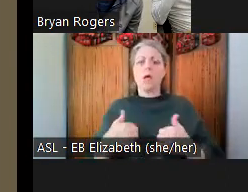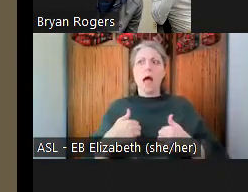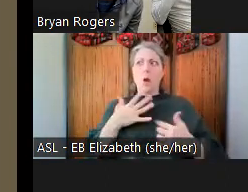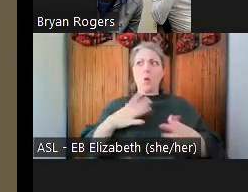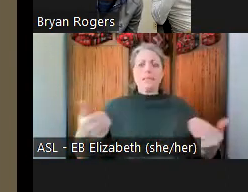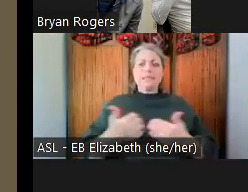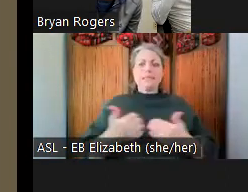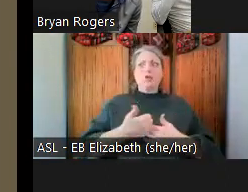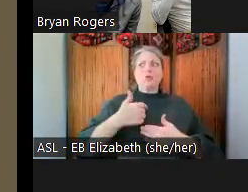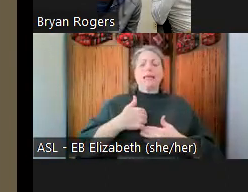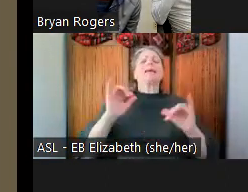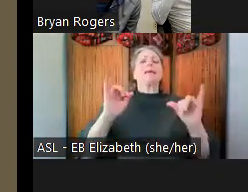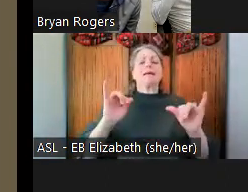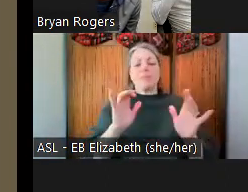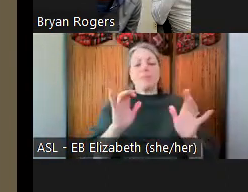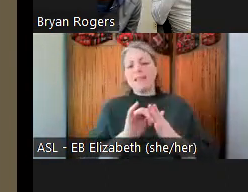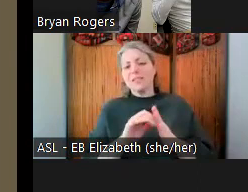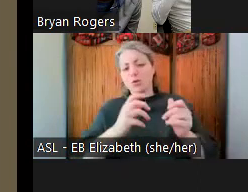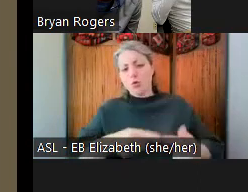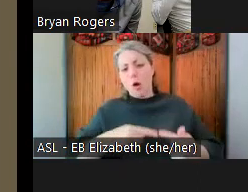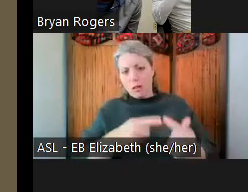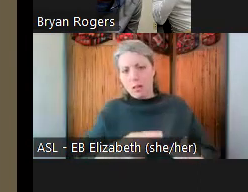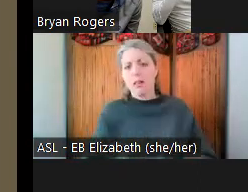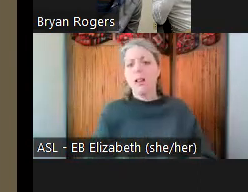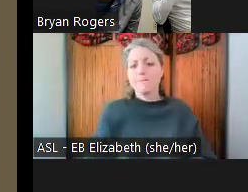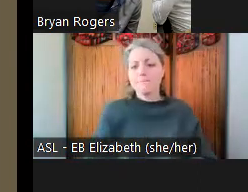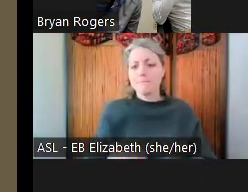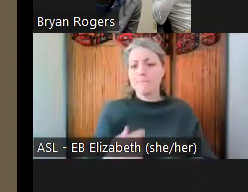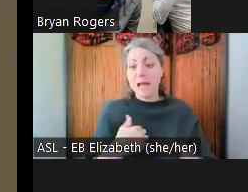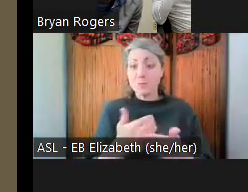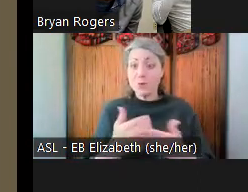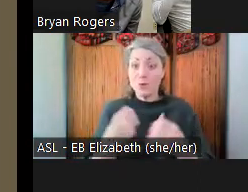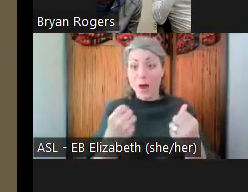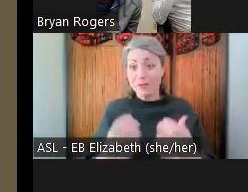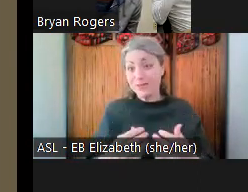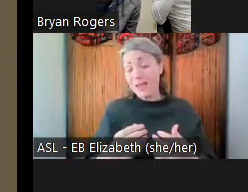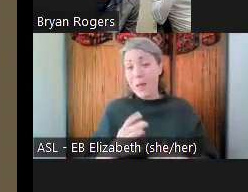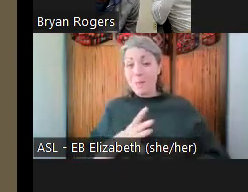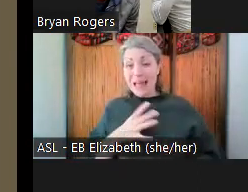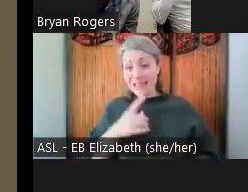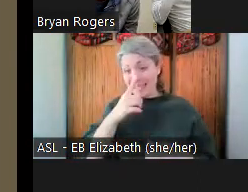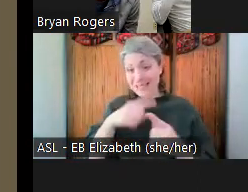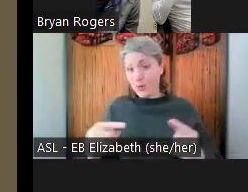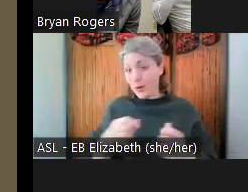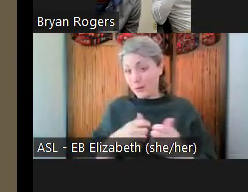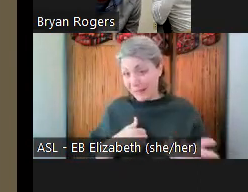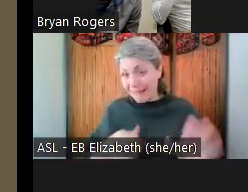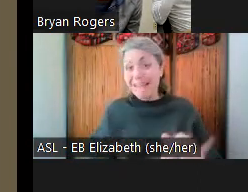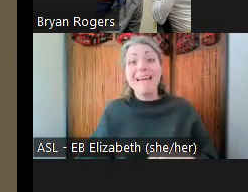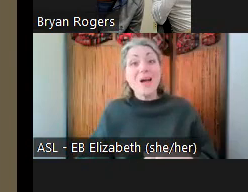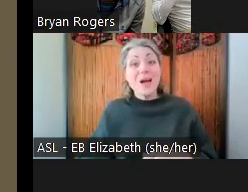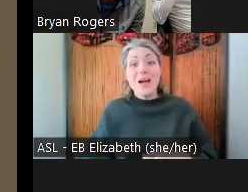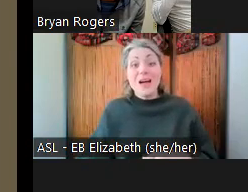dangerous. It's kind of funny, I've had new drivers just politely disagree with me. Brand new drivers who, were still in